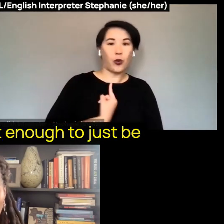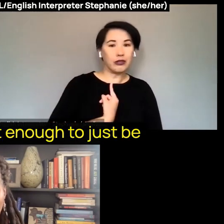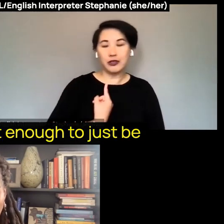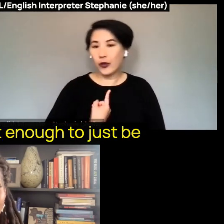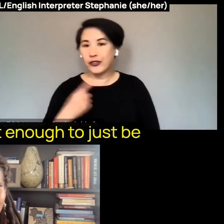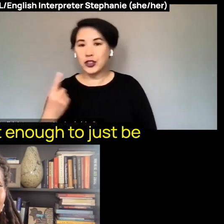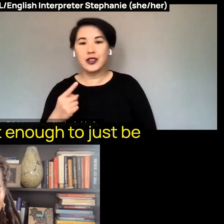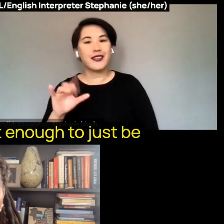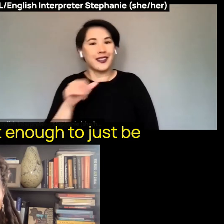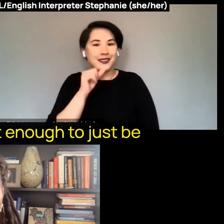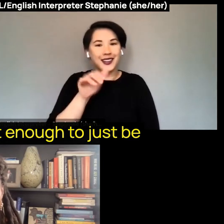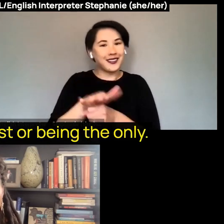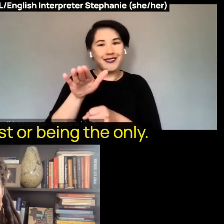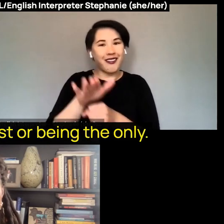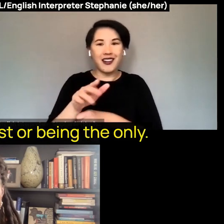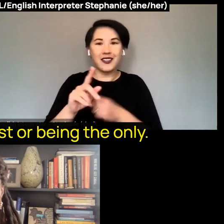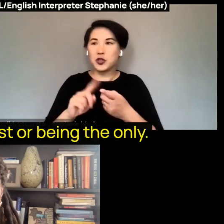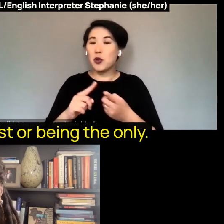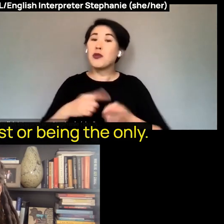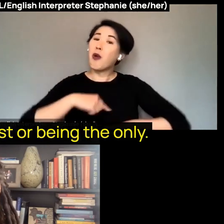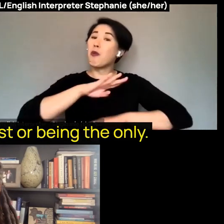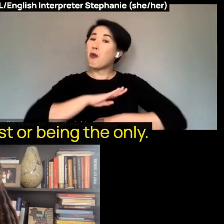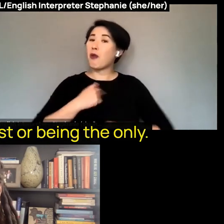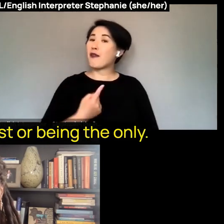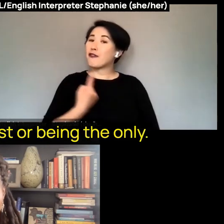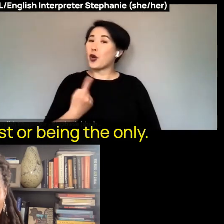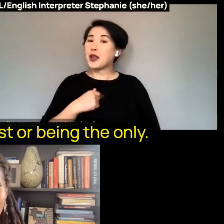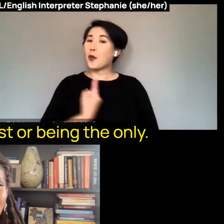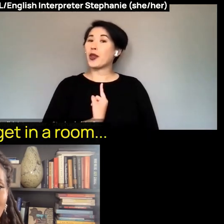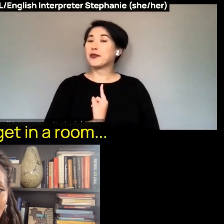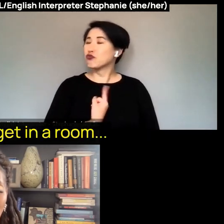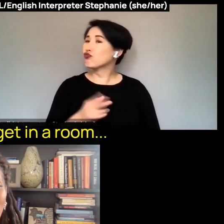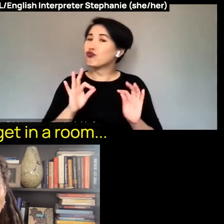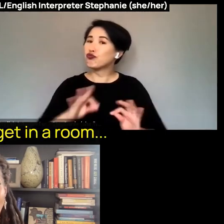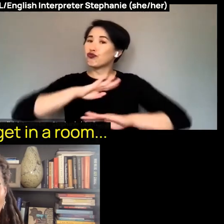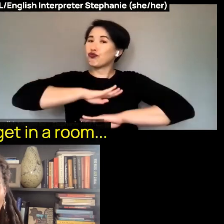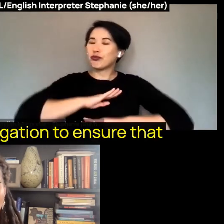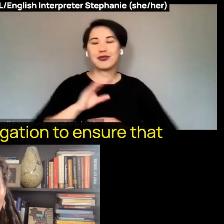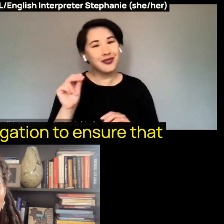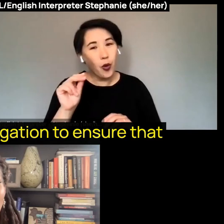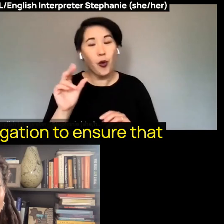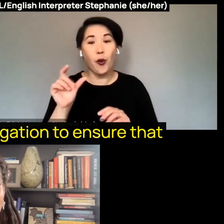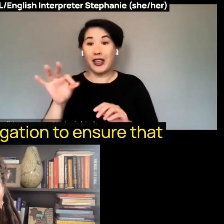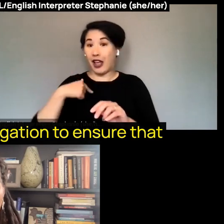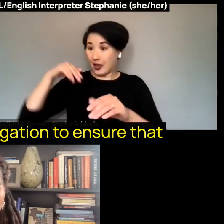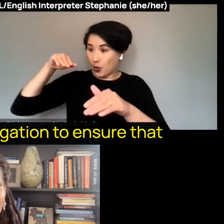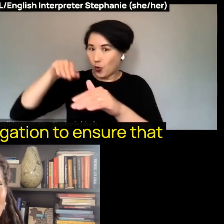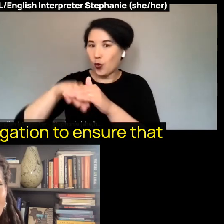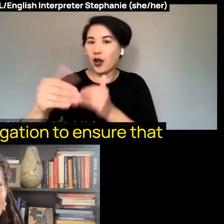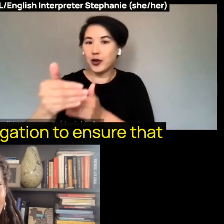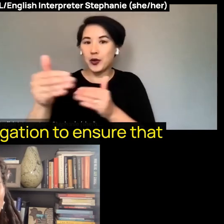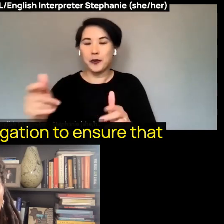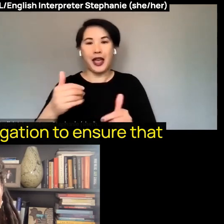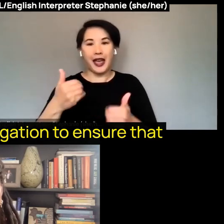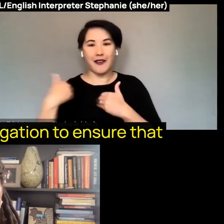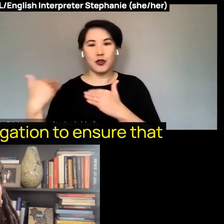not enough to just be happy with being the first or being the only. It's like when you get in a room, for me, there's a deep